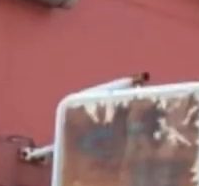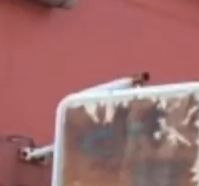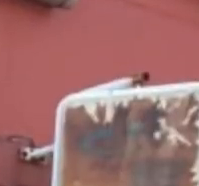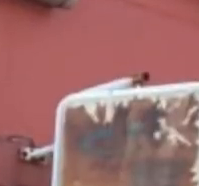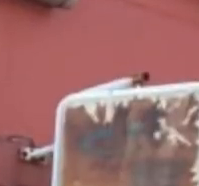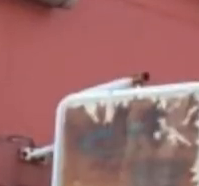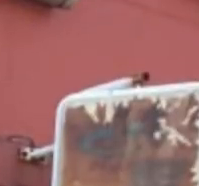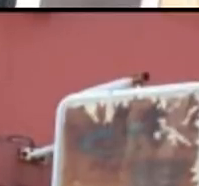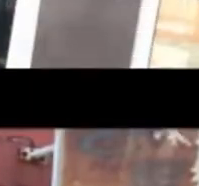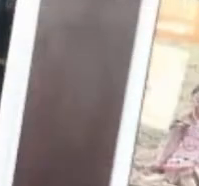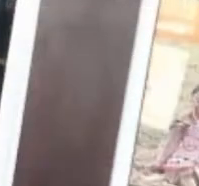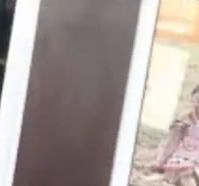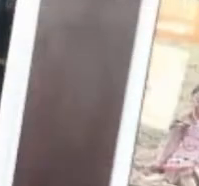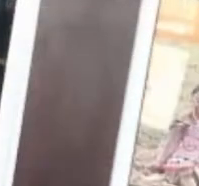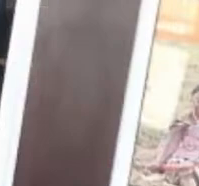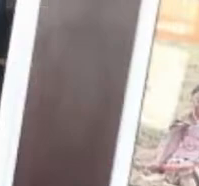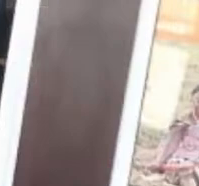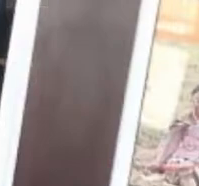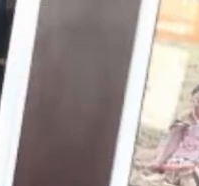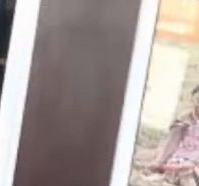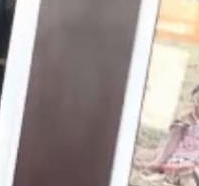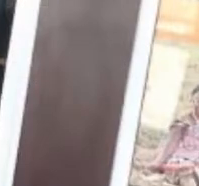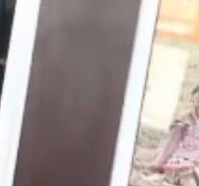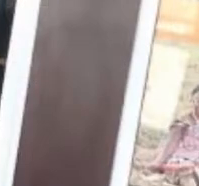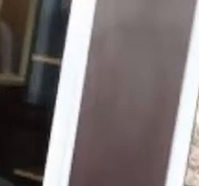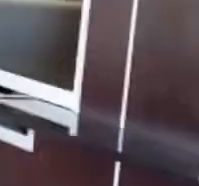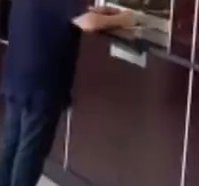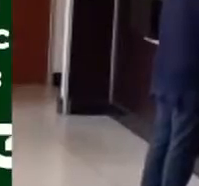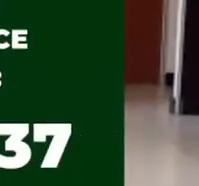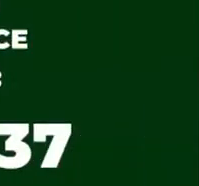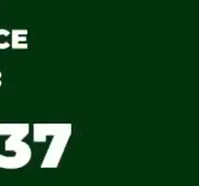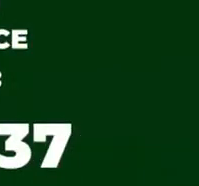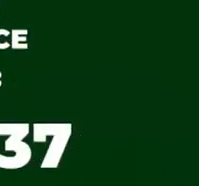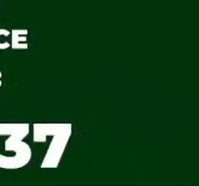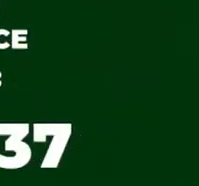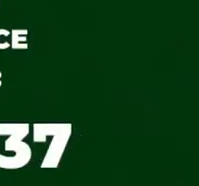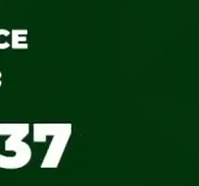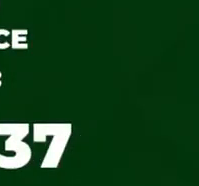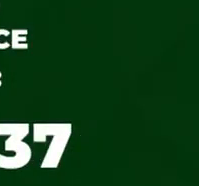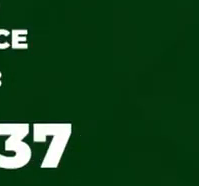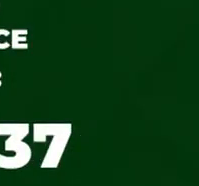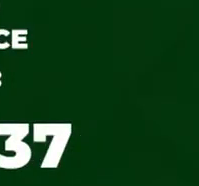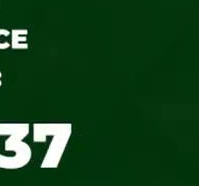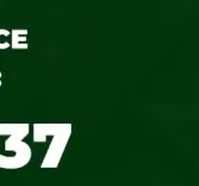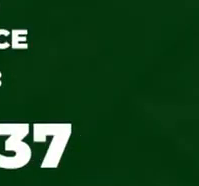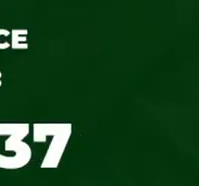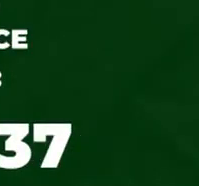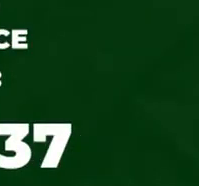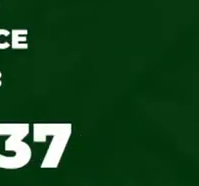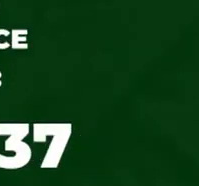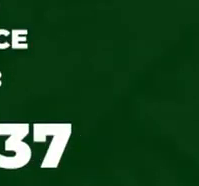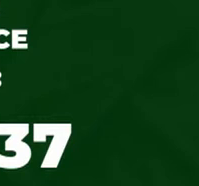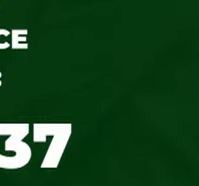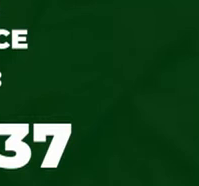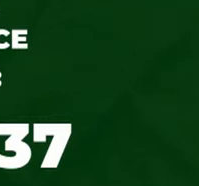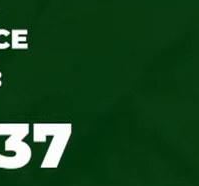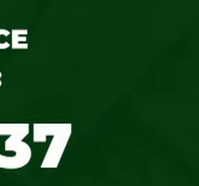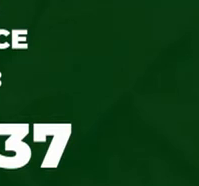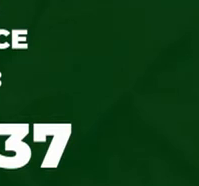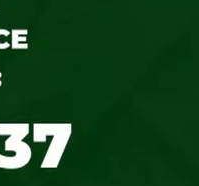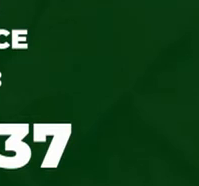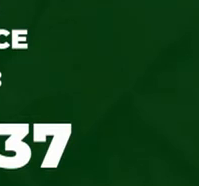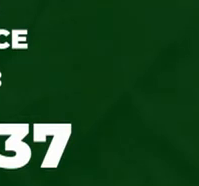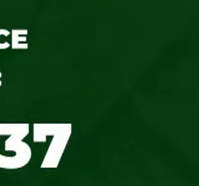You can pay our TV license at any post office in the country. Another option is you can use any NetBank branch using our